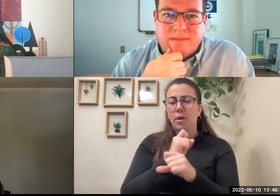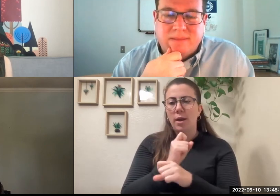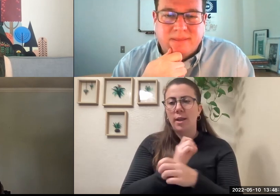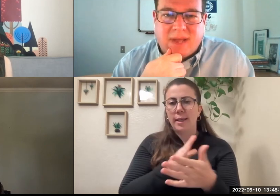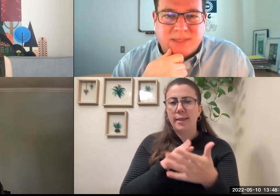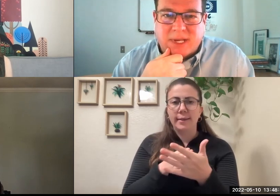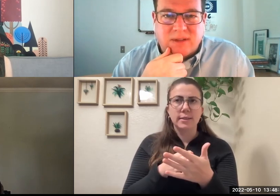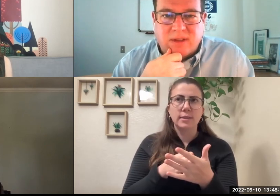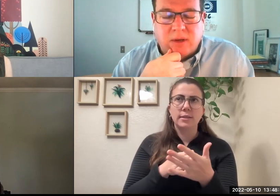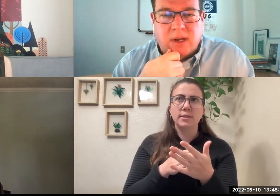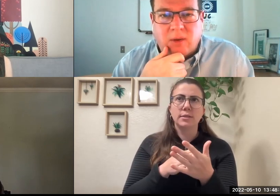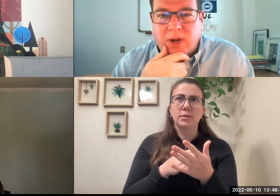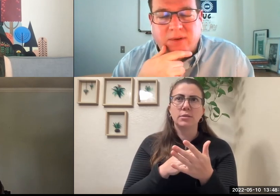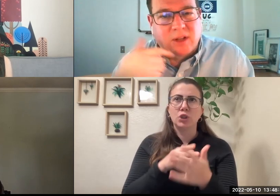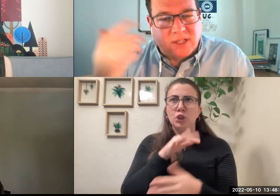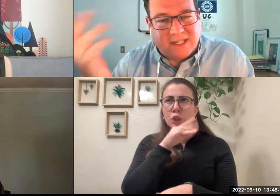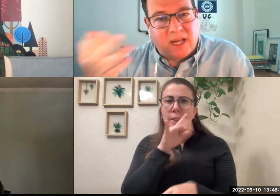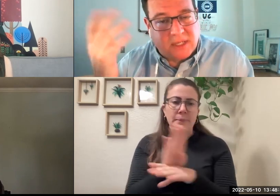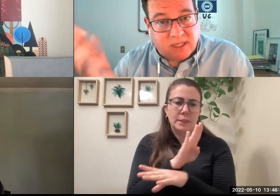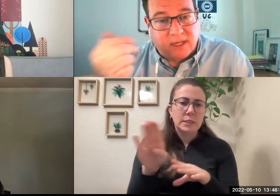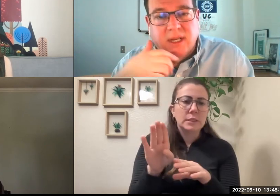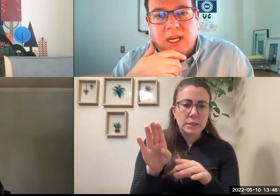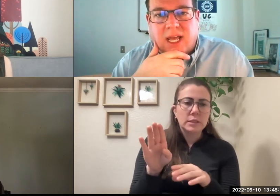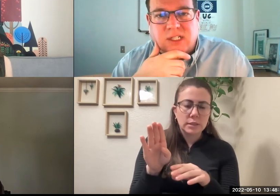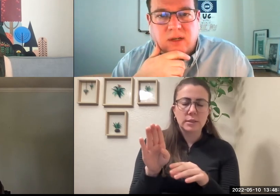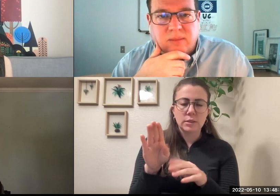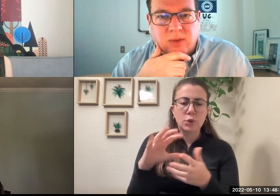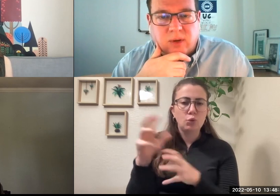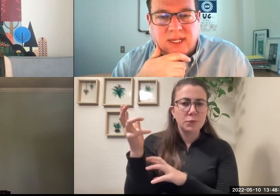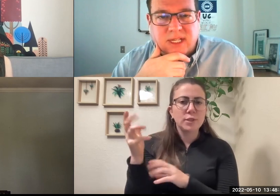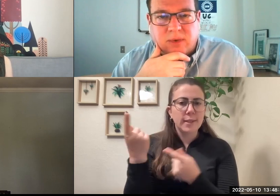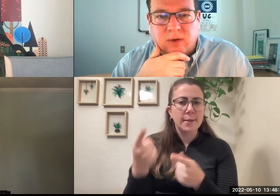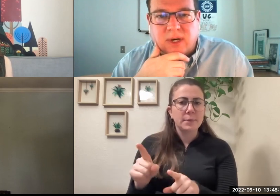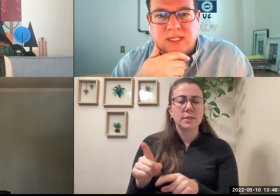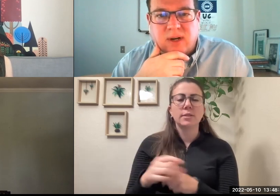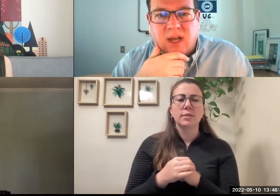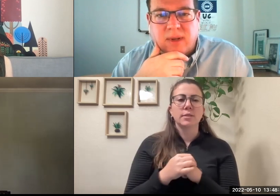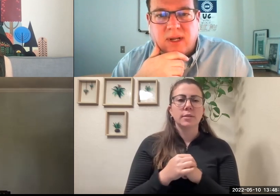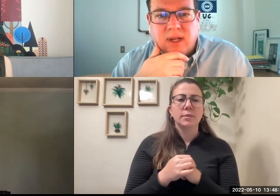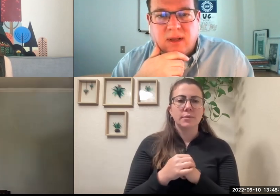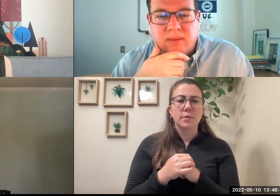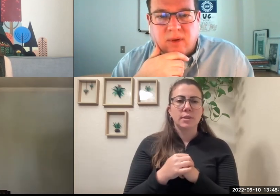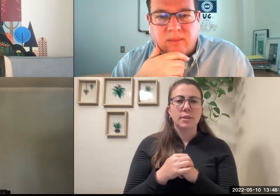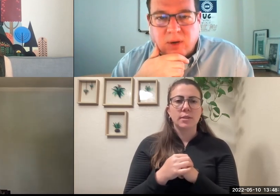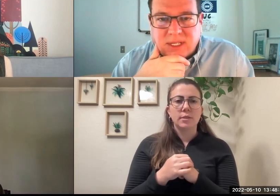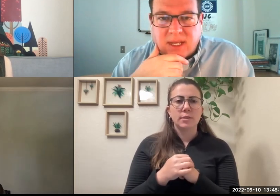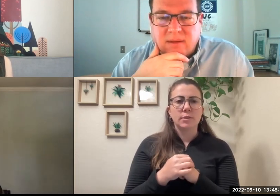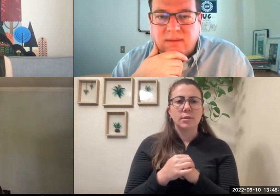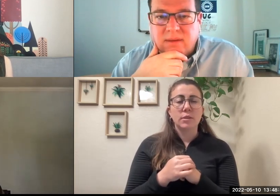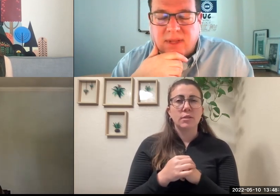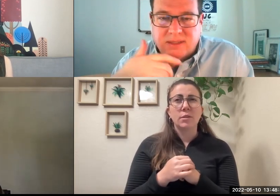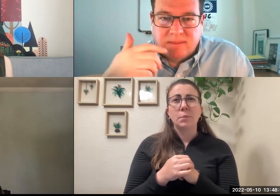mobbed up aspects of the union. You know, lots of times there's a connection between organized labor and organized crime, and you know,